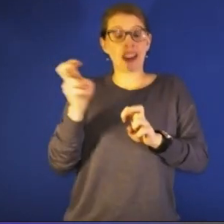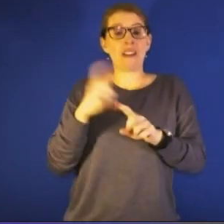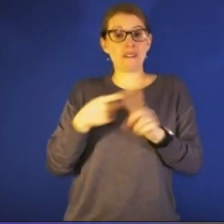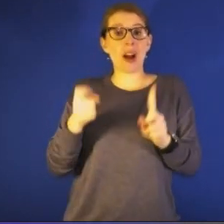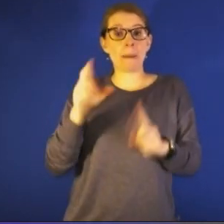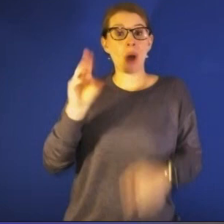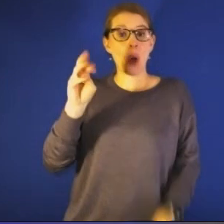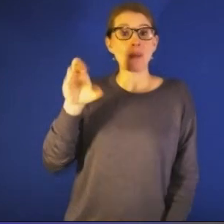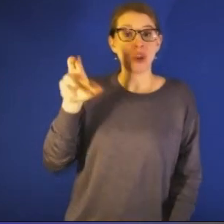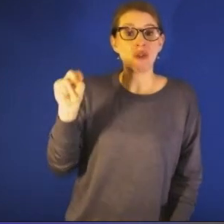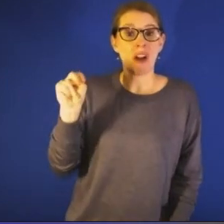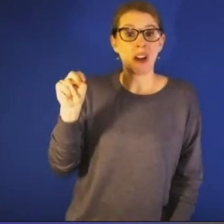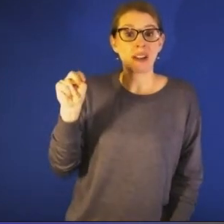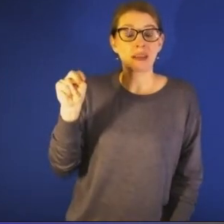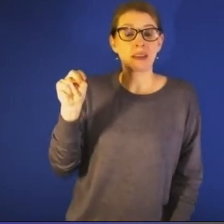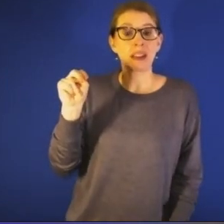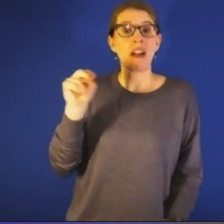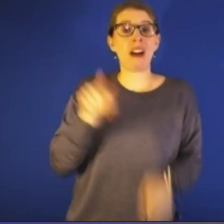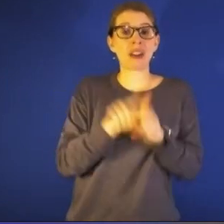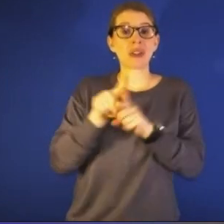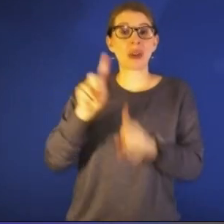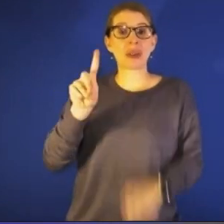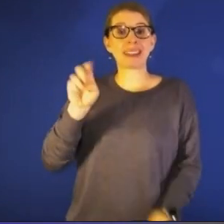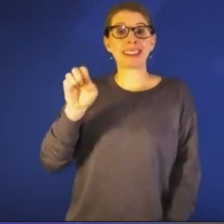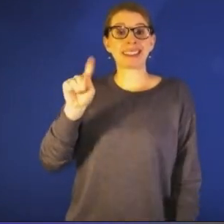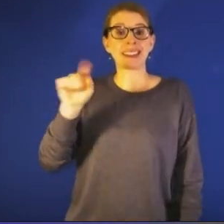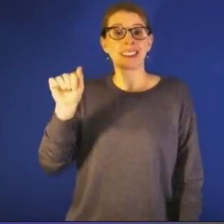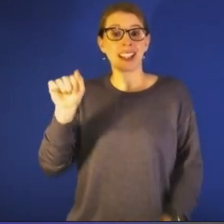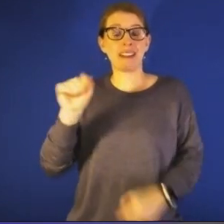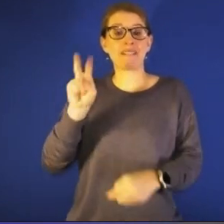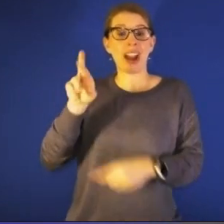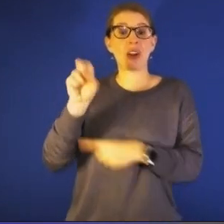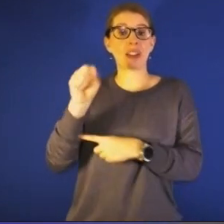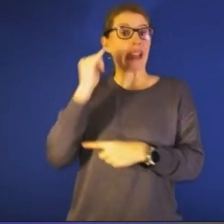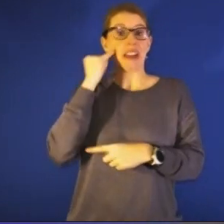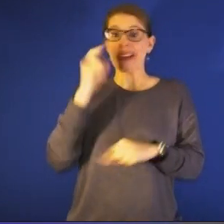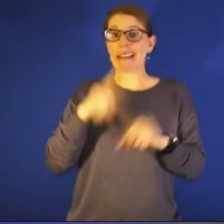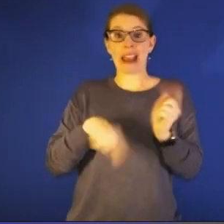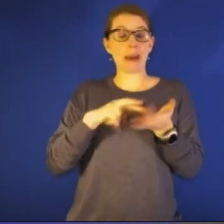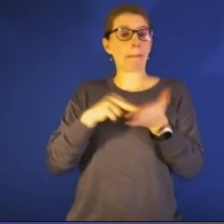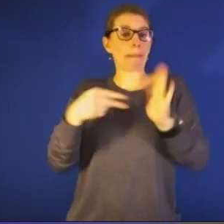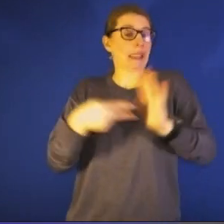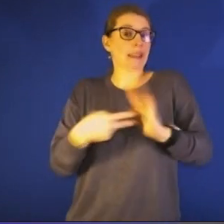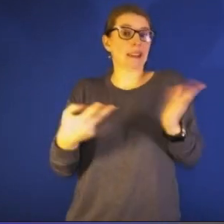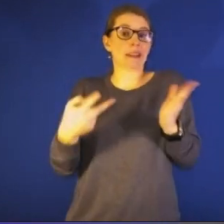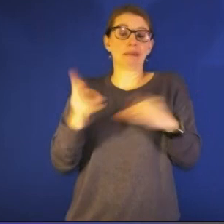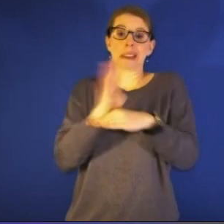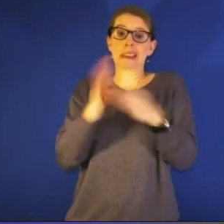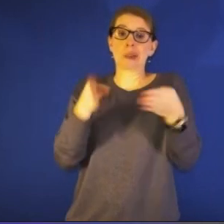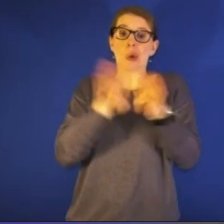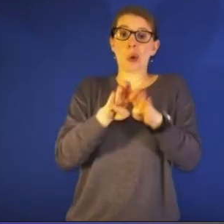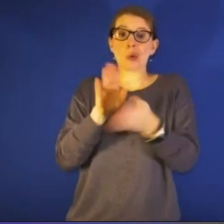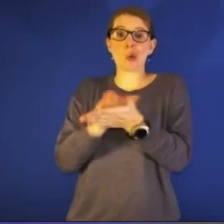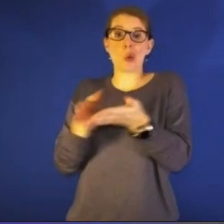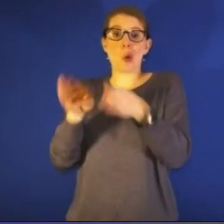we can't do that, then schools will close and businesses will close. And that's not the outcome any of us want. So I hear the point that the